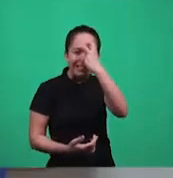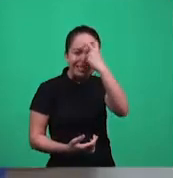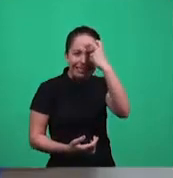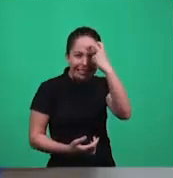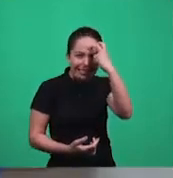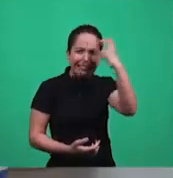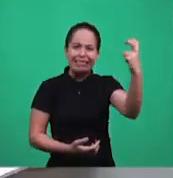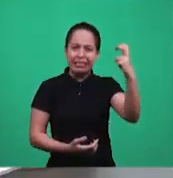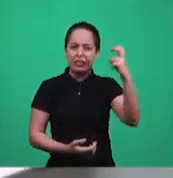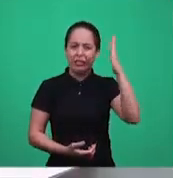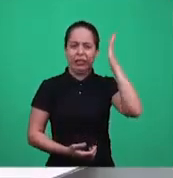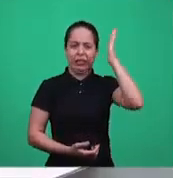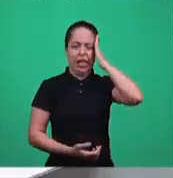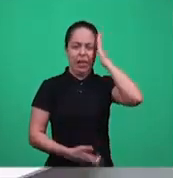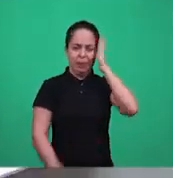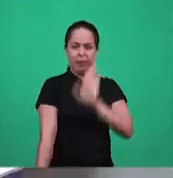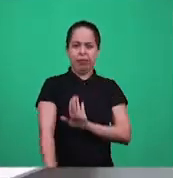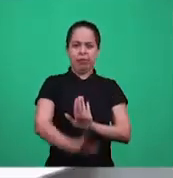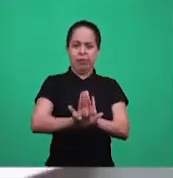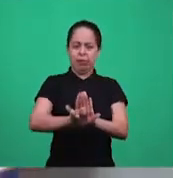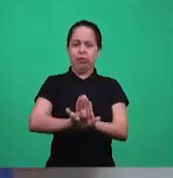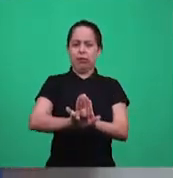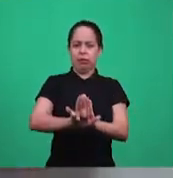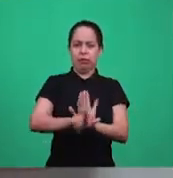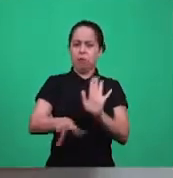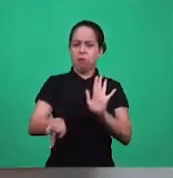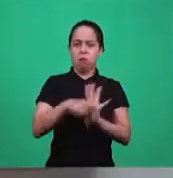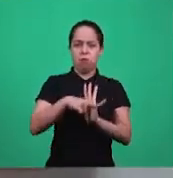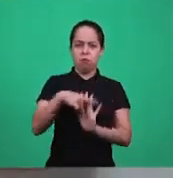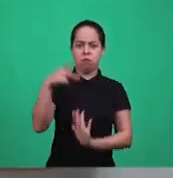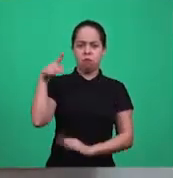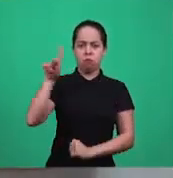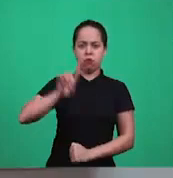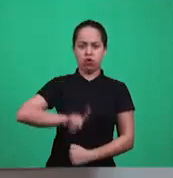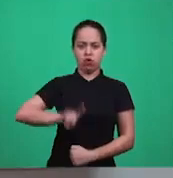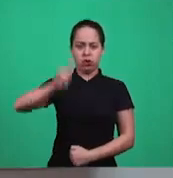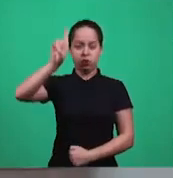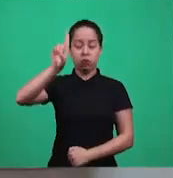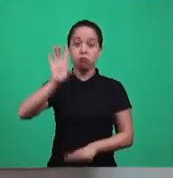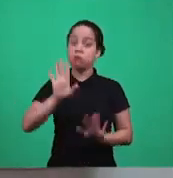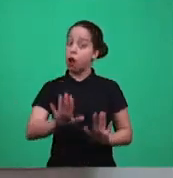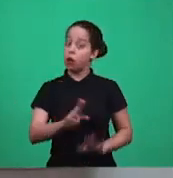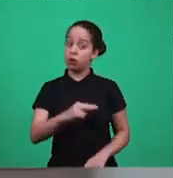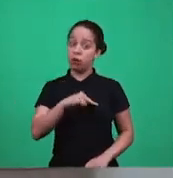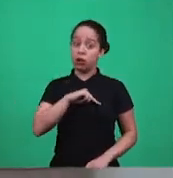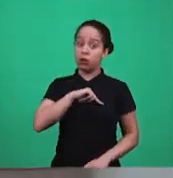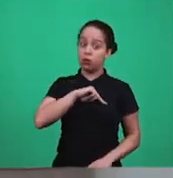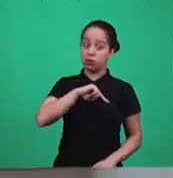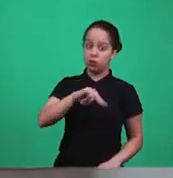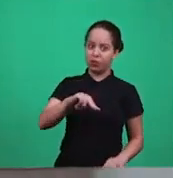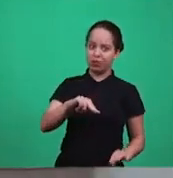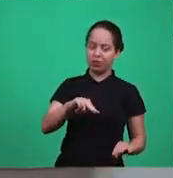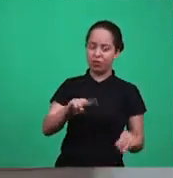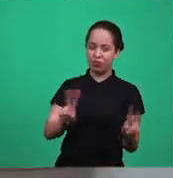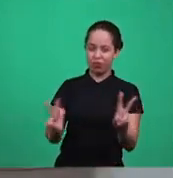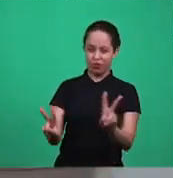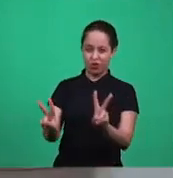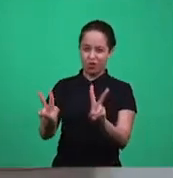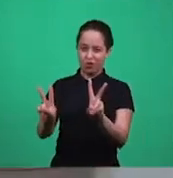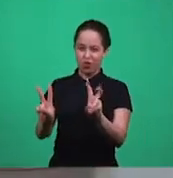which know a lot of things regarding the history of the Bible. But Nicodemus, his